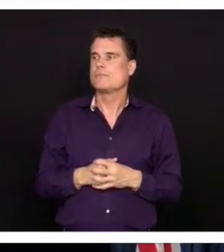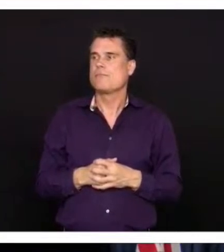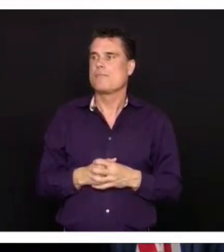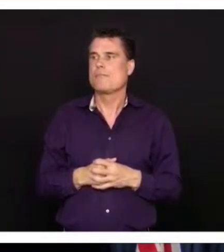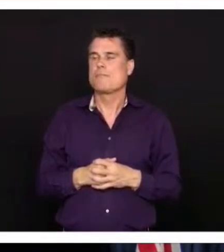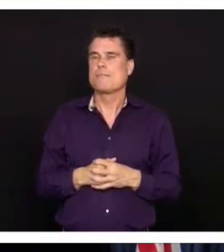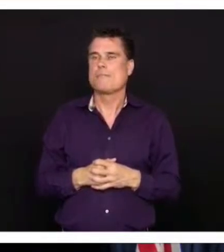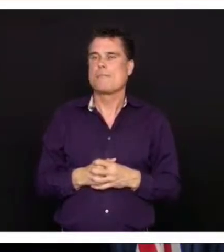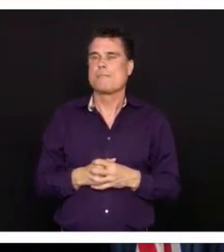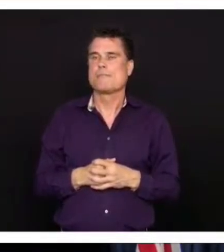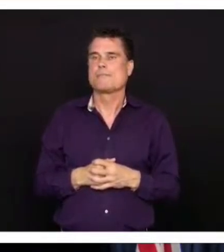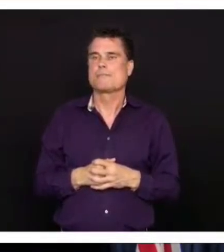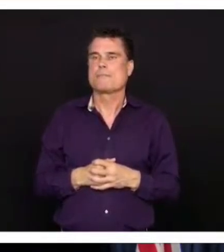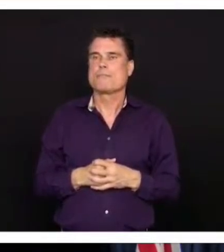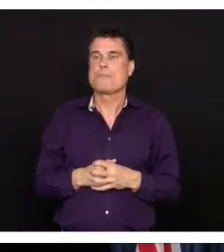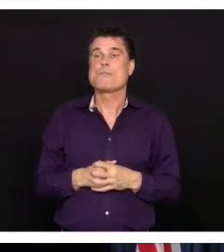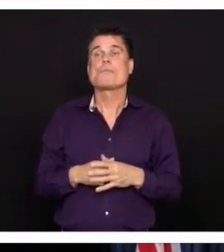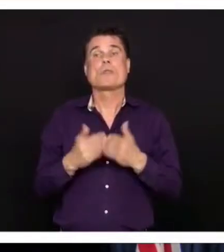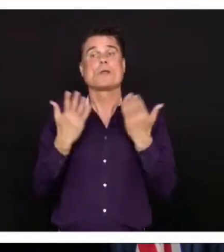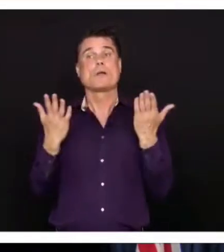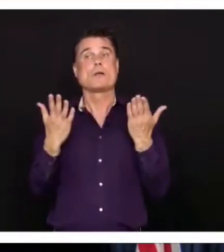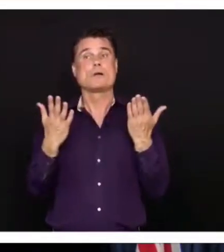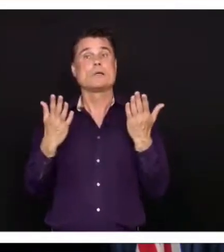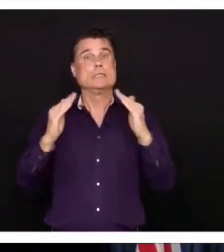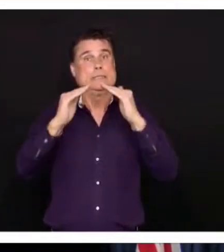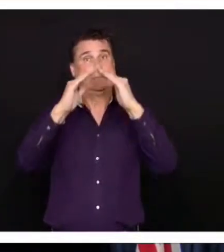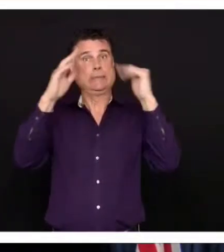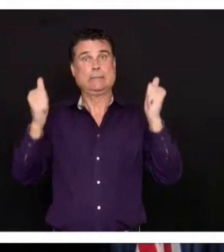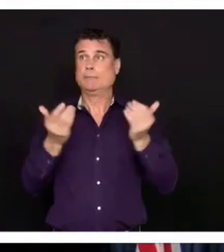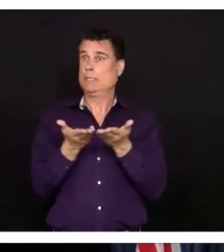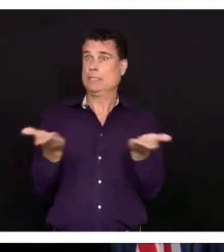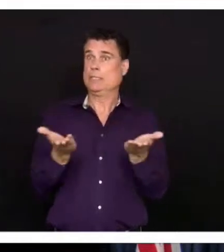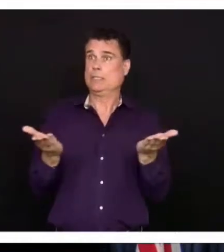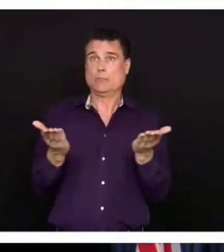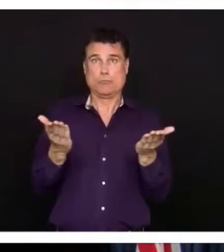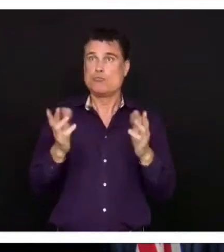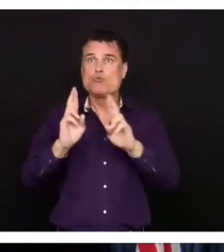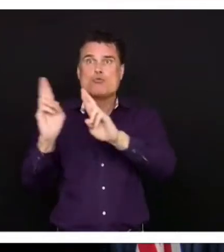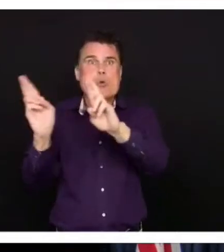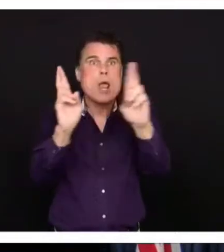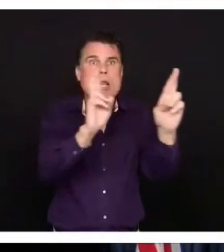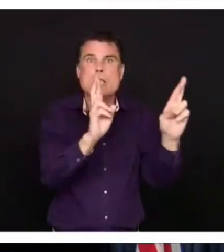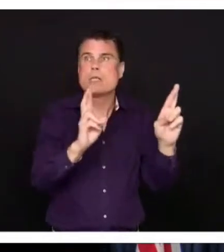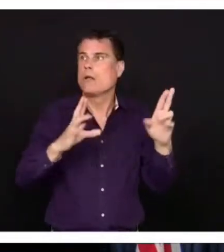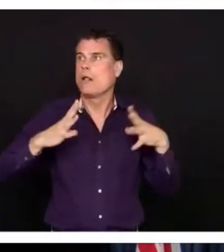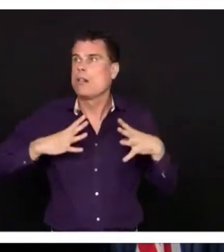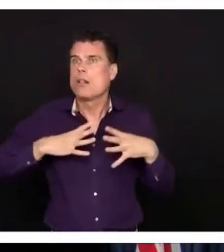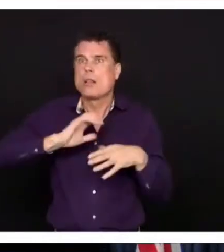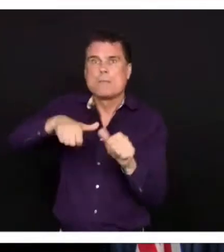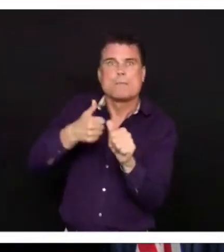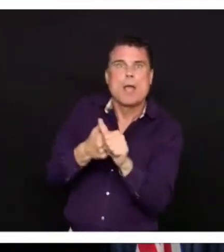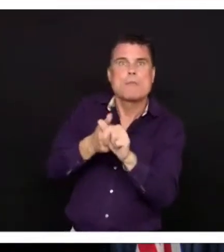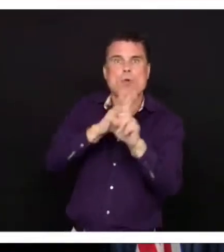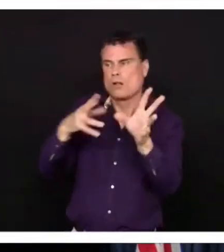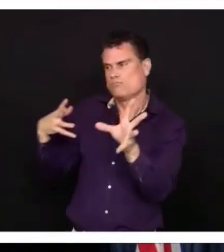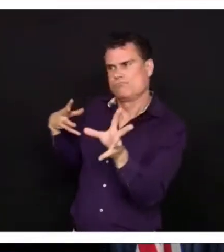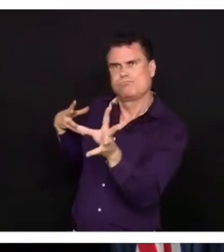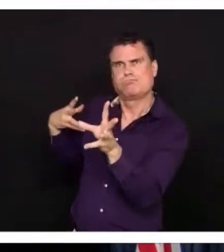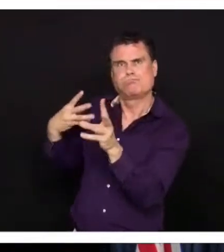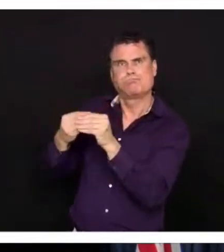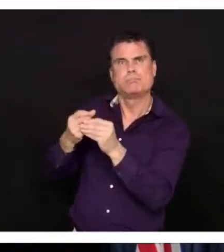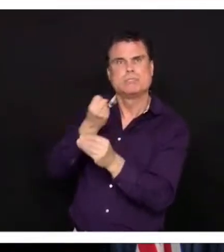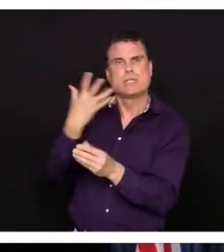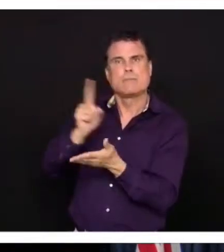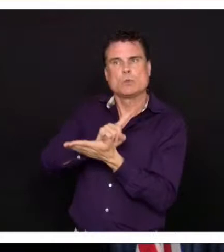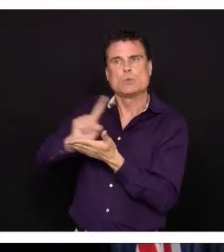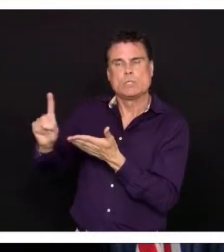described it, Dr. Henry and I have described this in our daily briefings, as have people from the health authorities. The health authorities have prepared